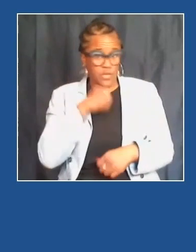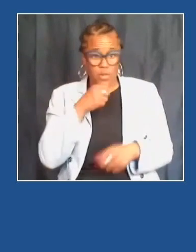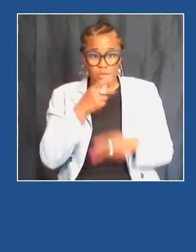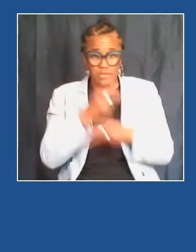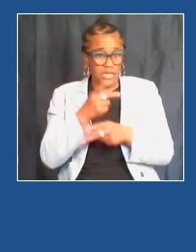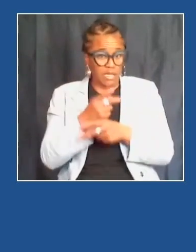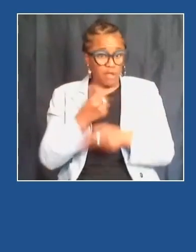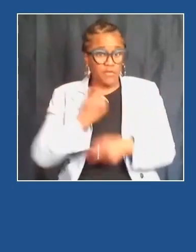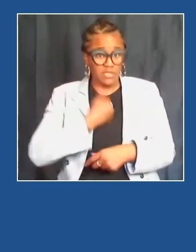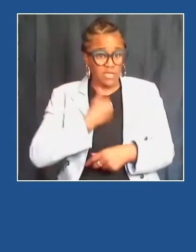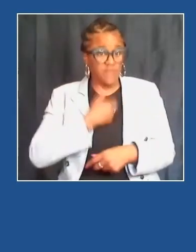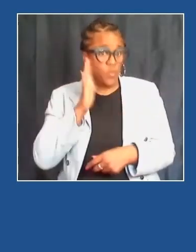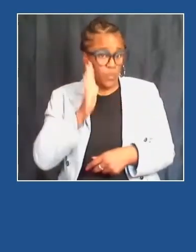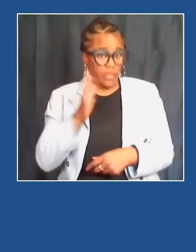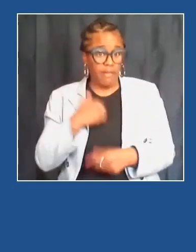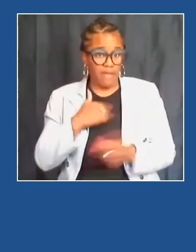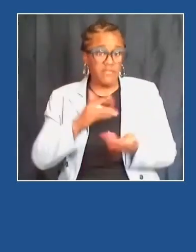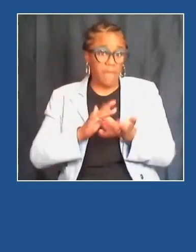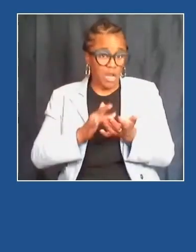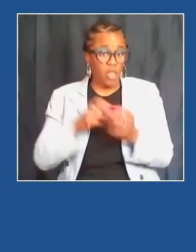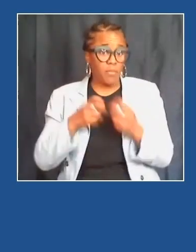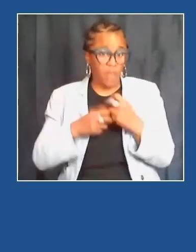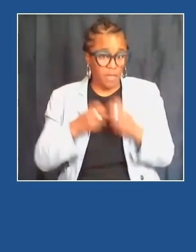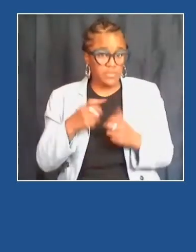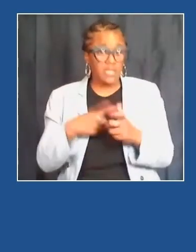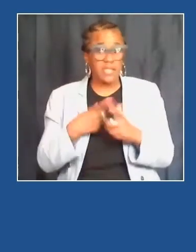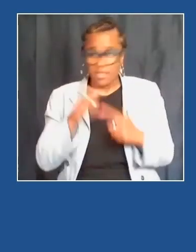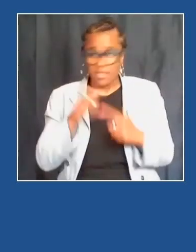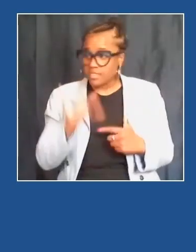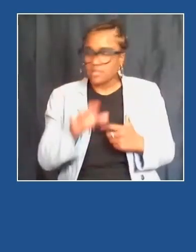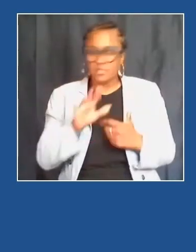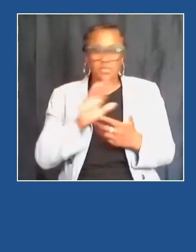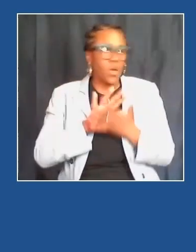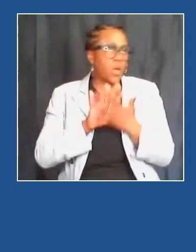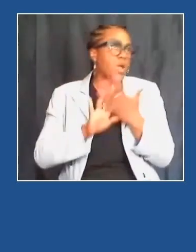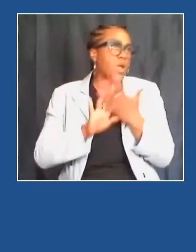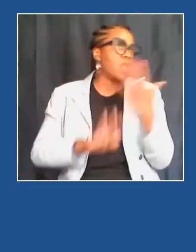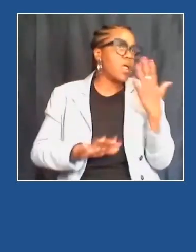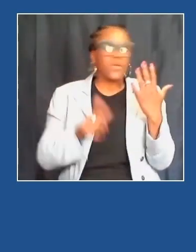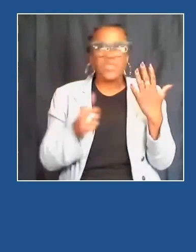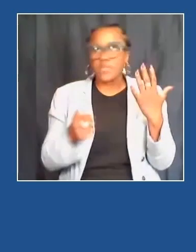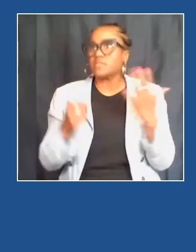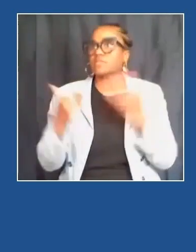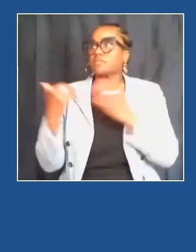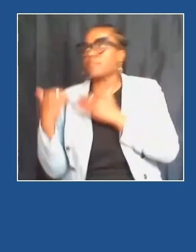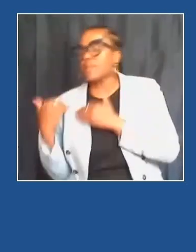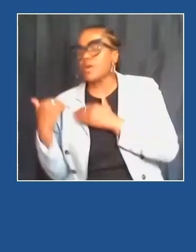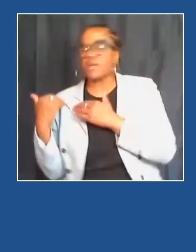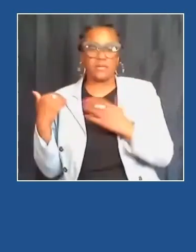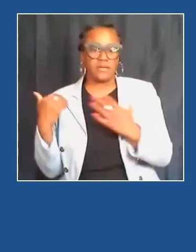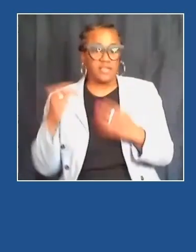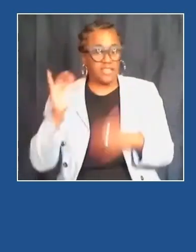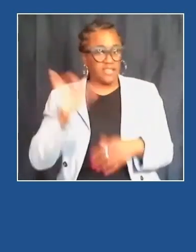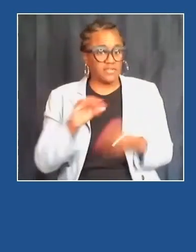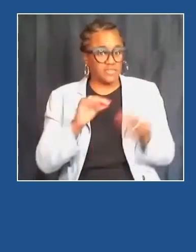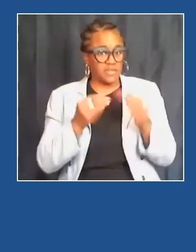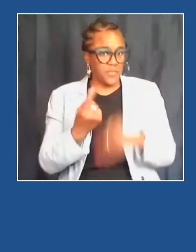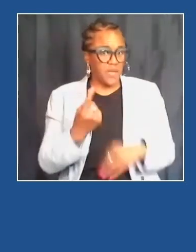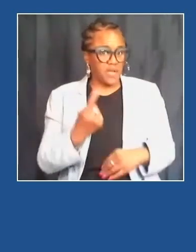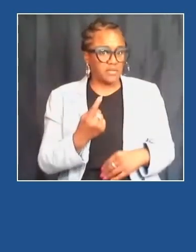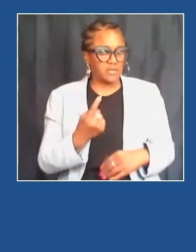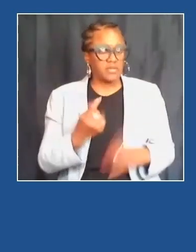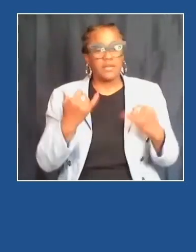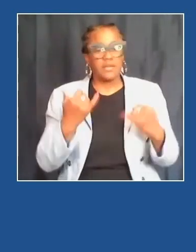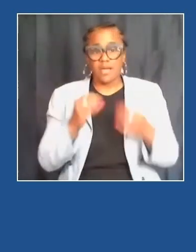develop medical problems, and that presents a whole new burden, right? That was number 1. But now we're on number